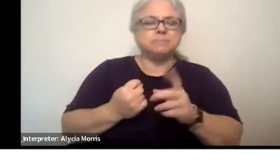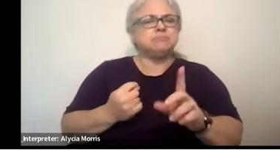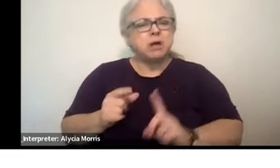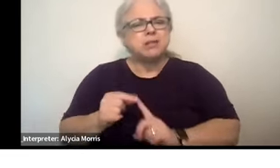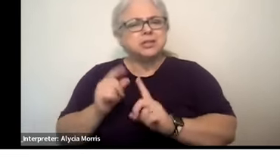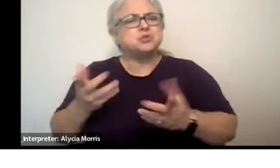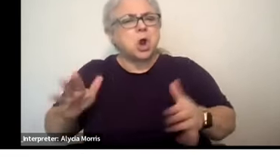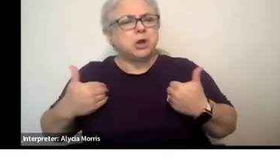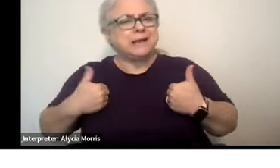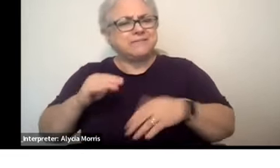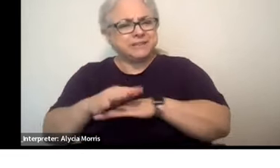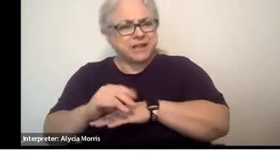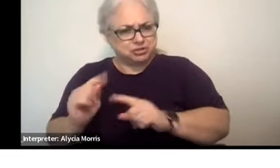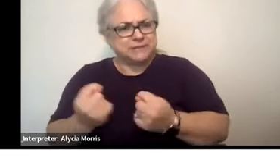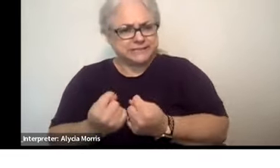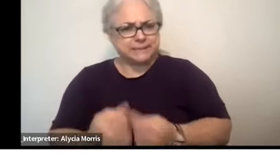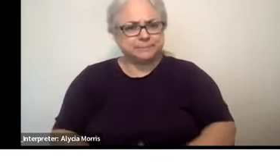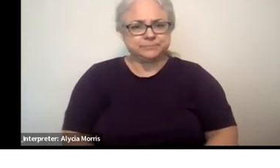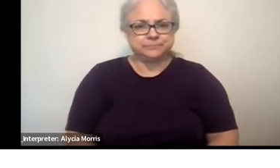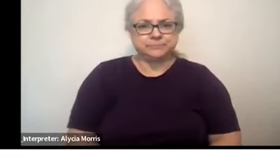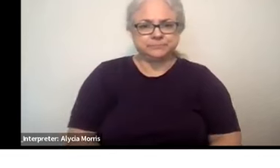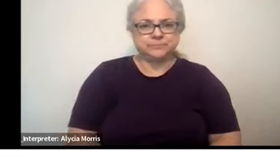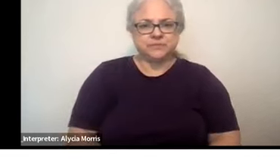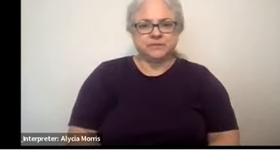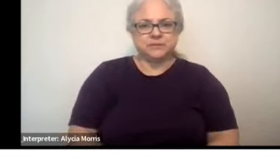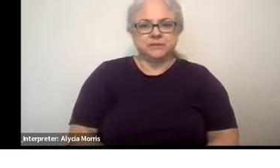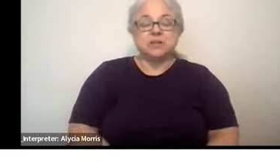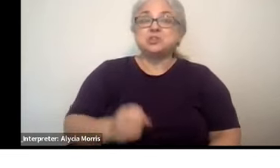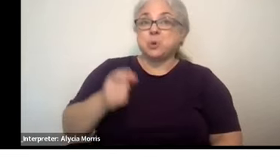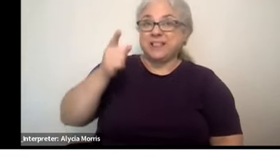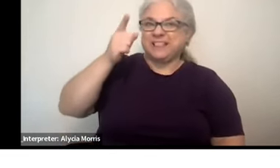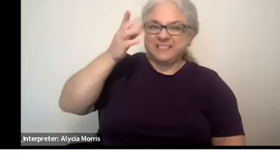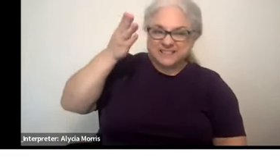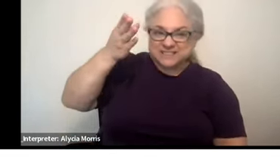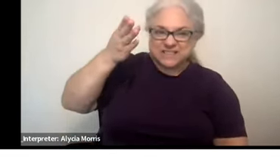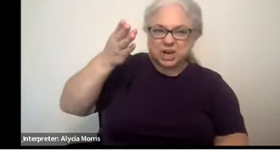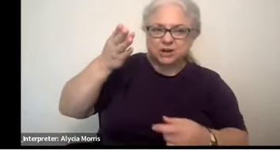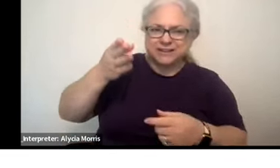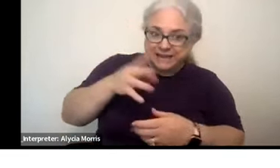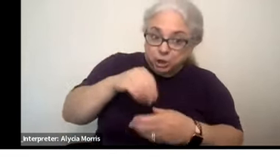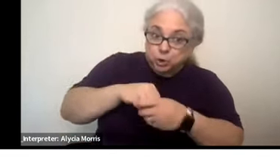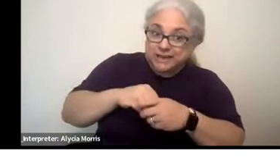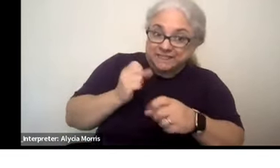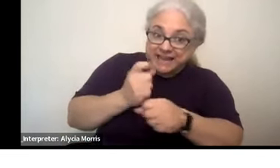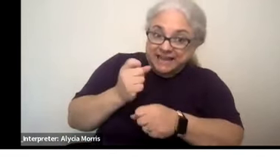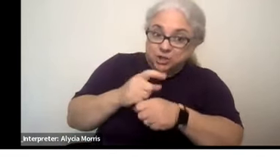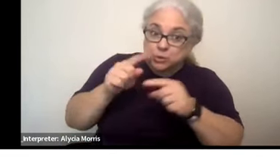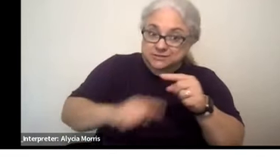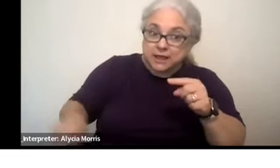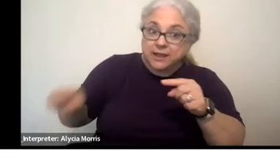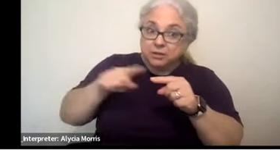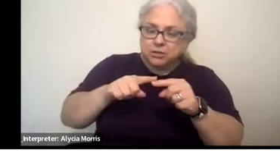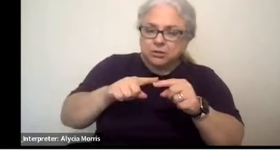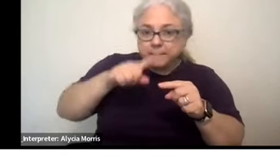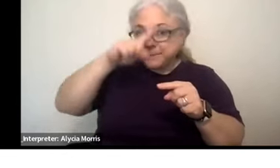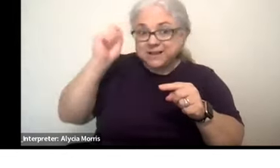team to work from. And I put this there, though, as part of the annual cycle, because you really do need to go back and